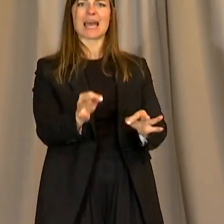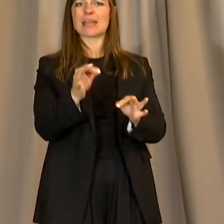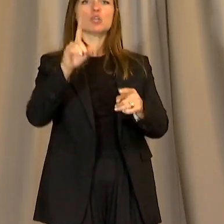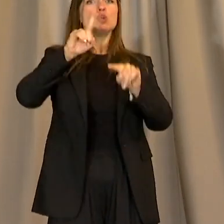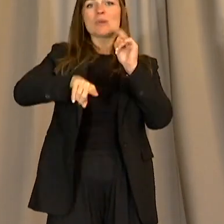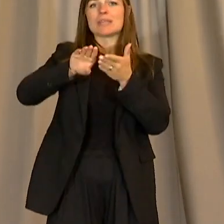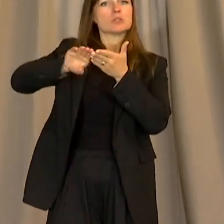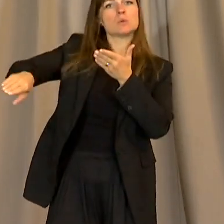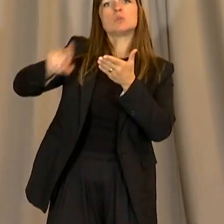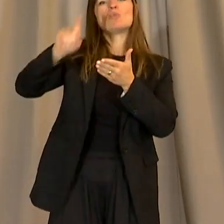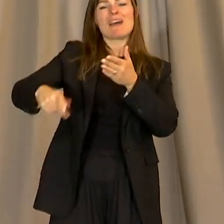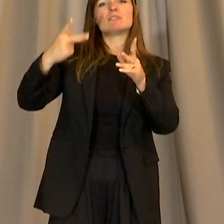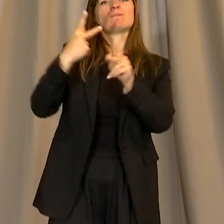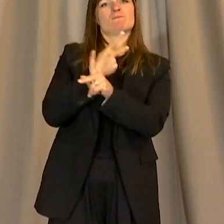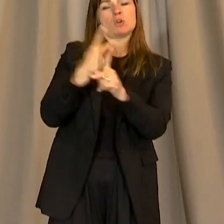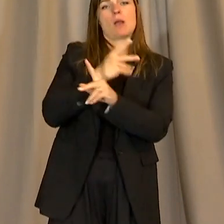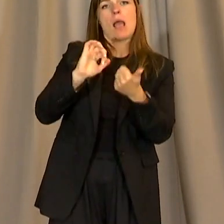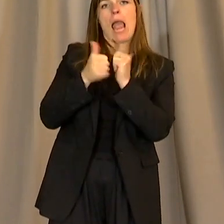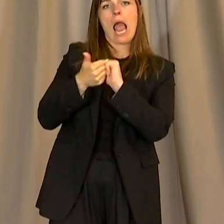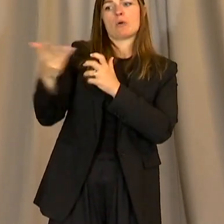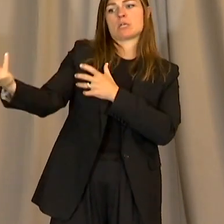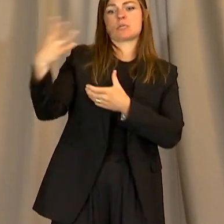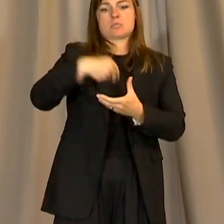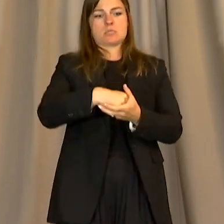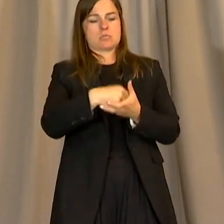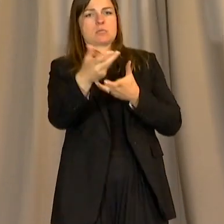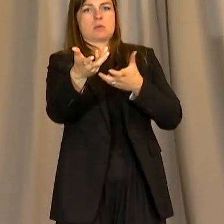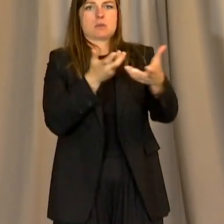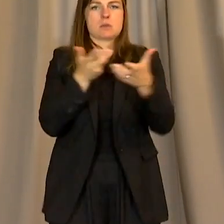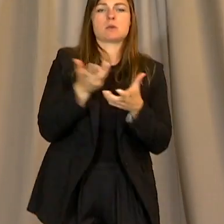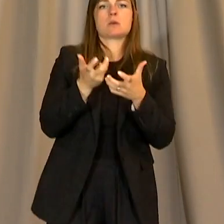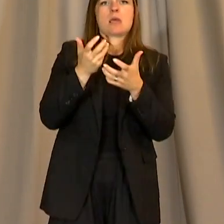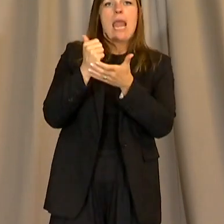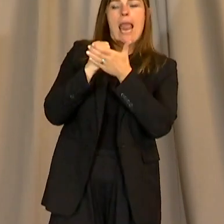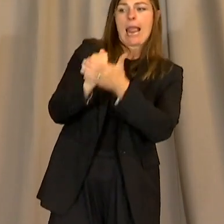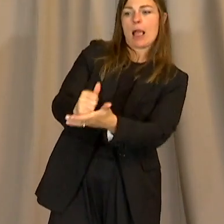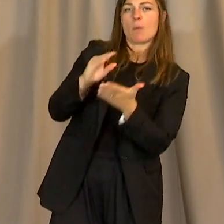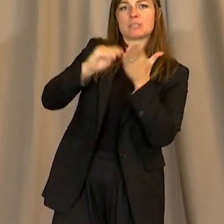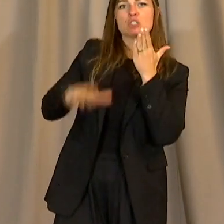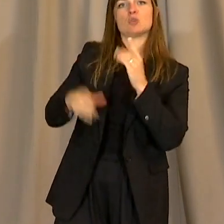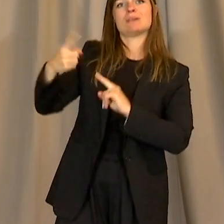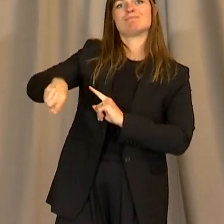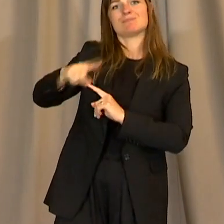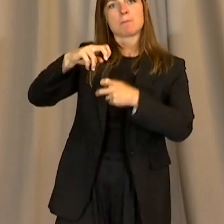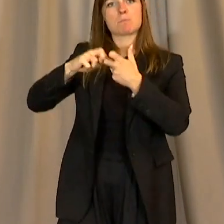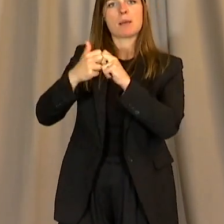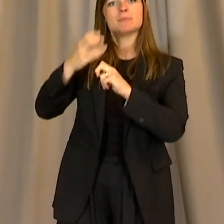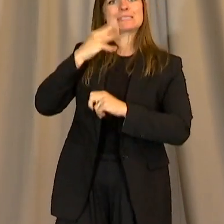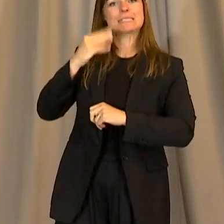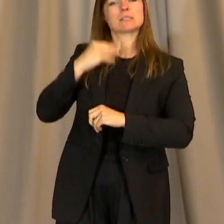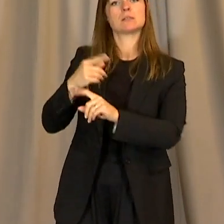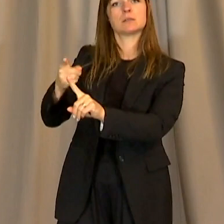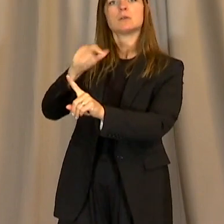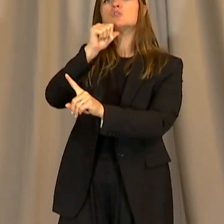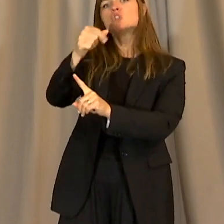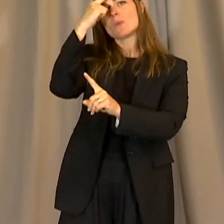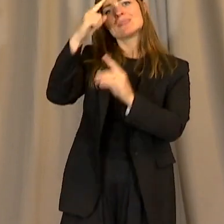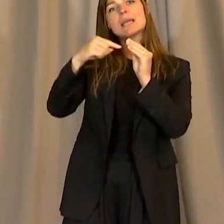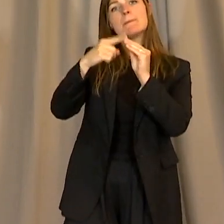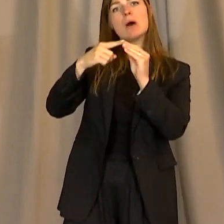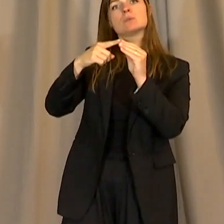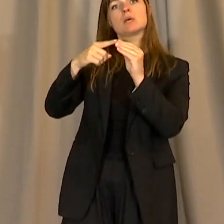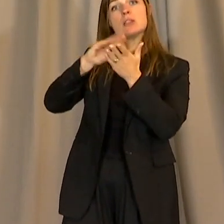you have to continue to figure out ways that you are helping a student who is encountering problems instead of thinking of a child as